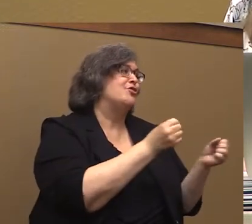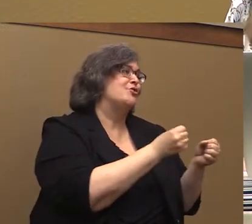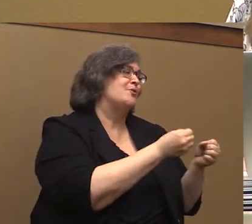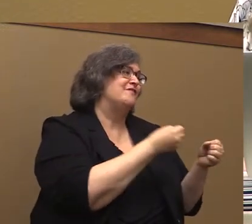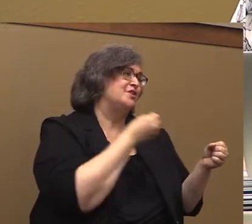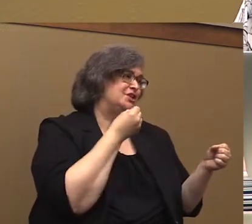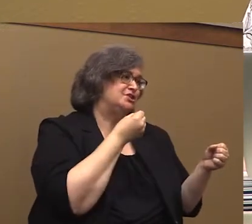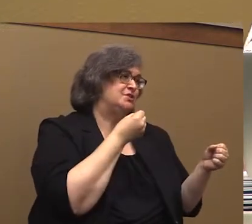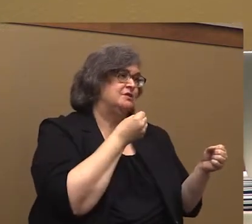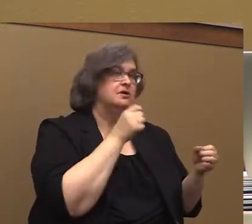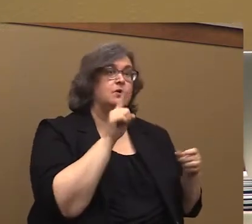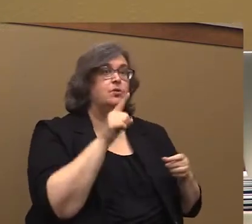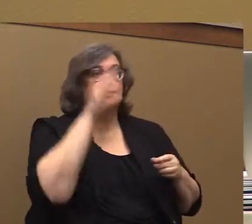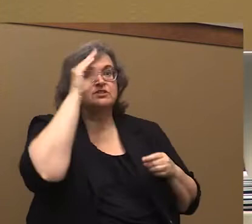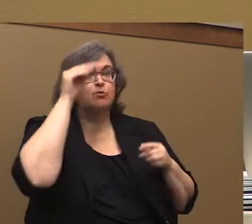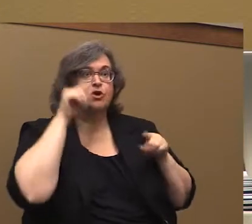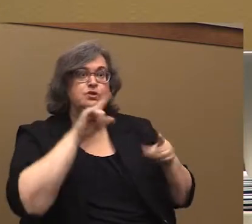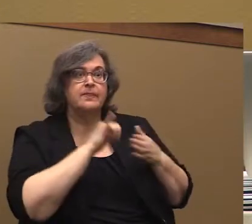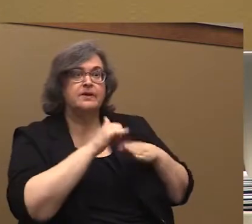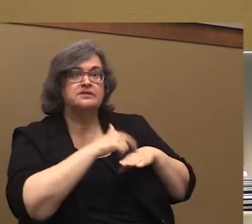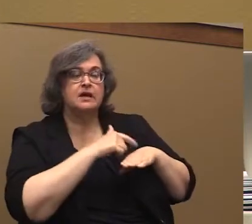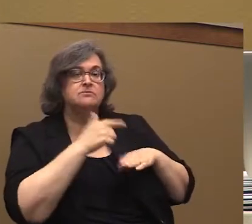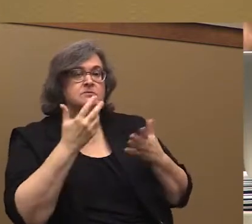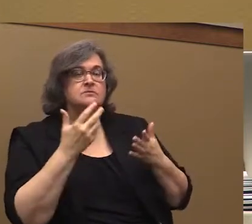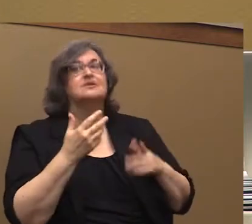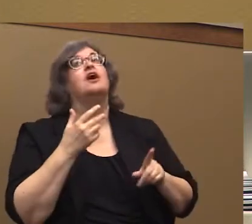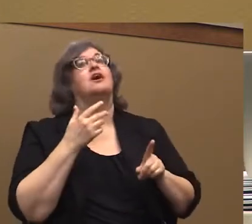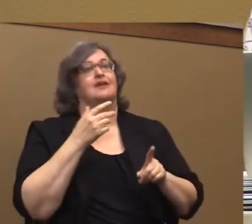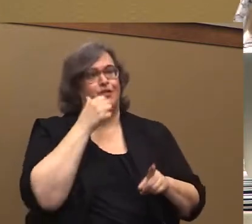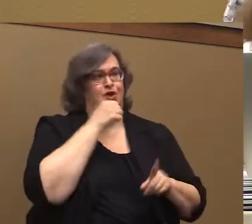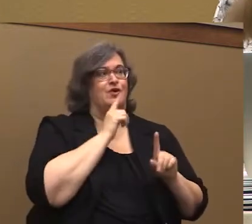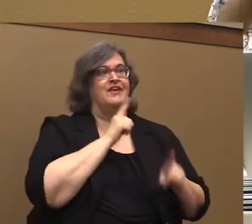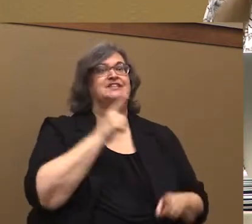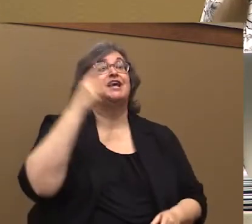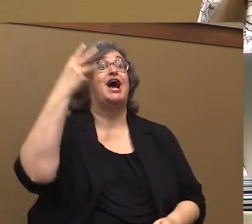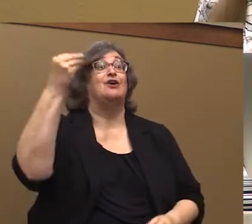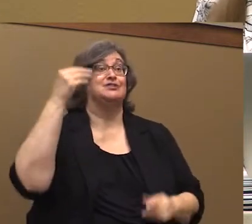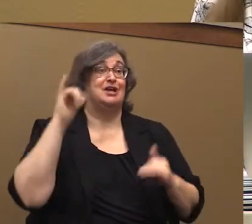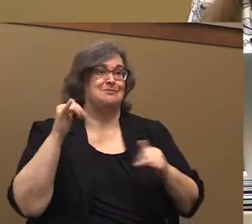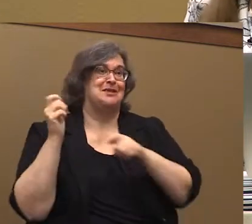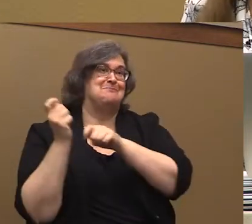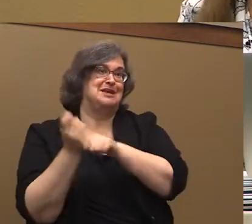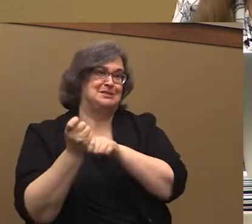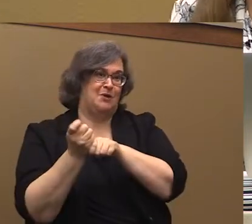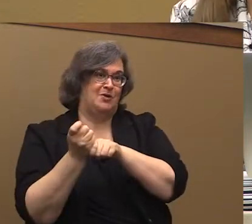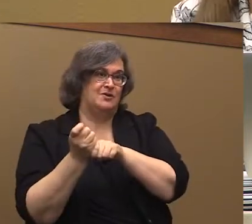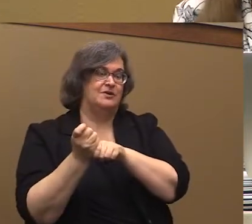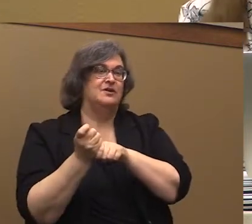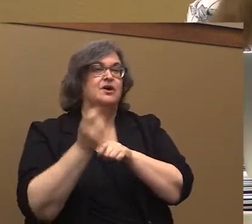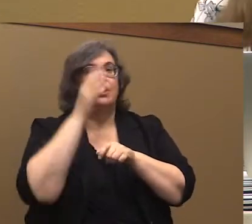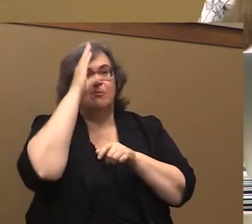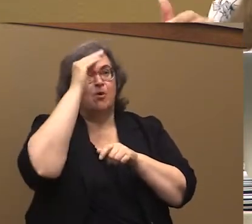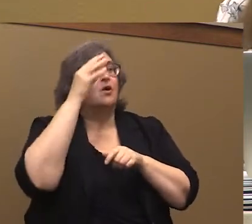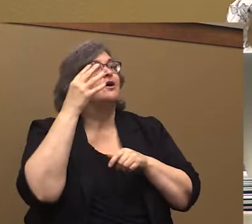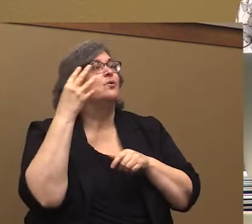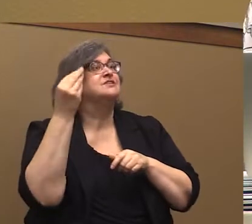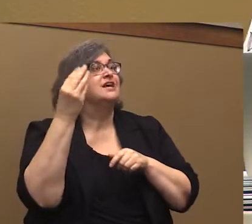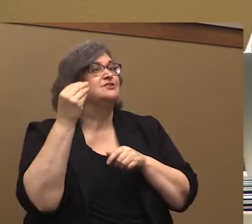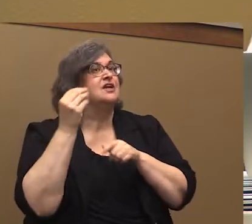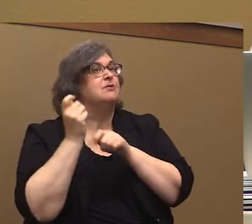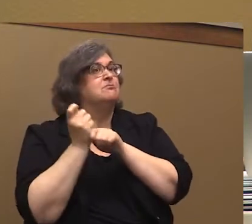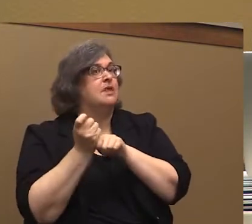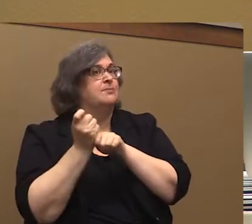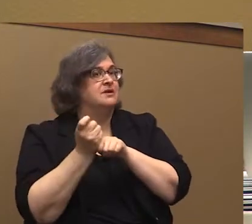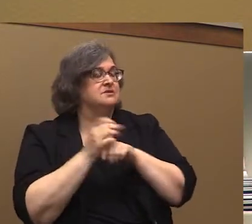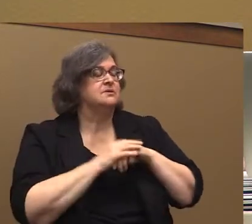the refrigerator. But where was the boy? And she said, outside playing baseball. So the boy was